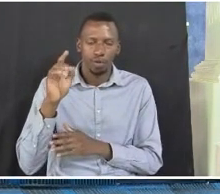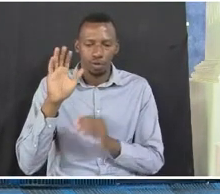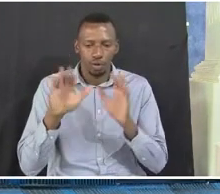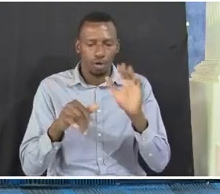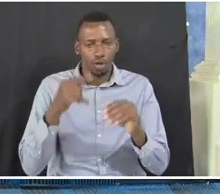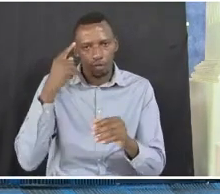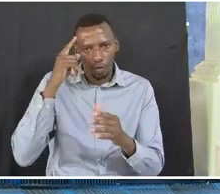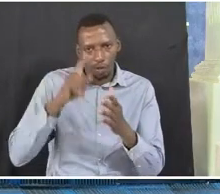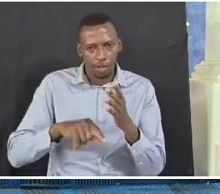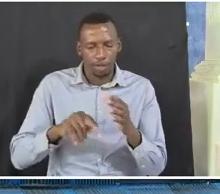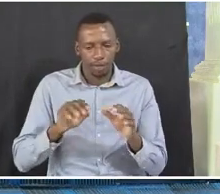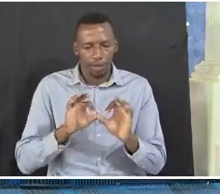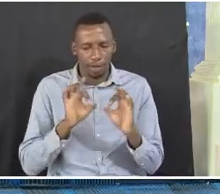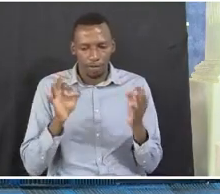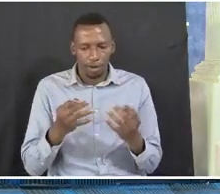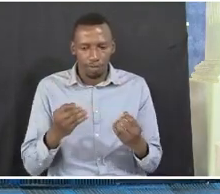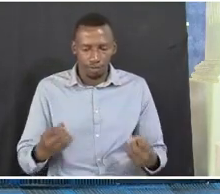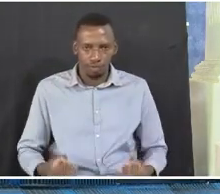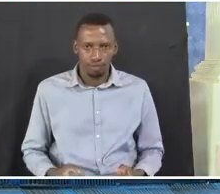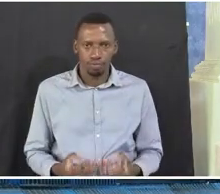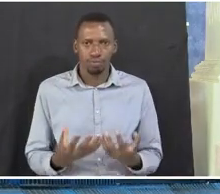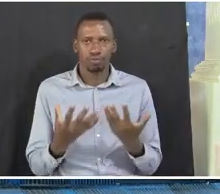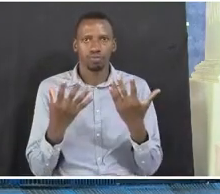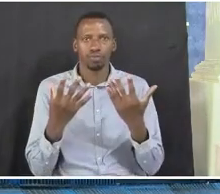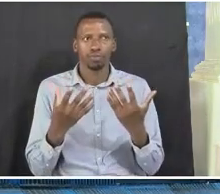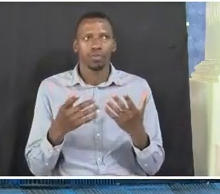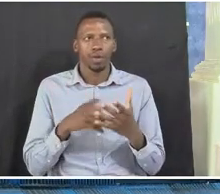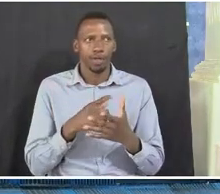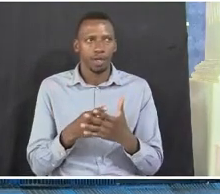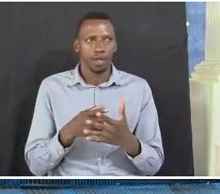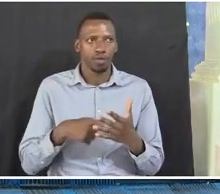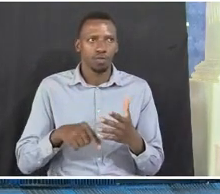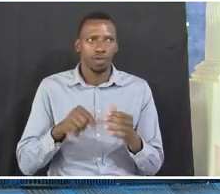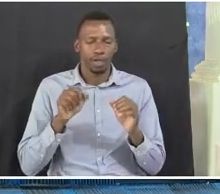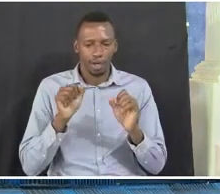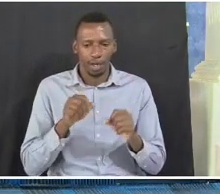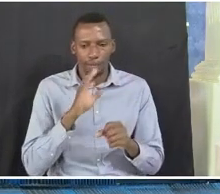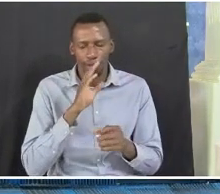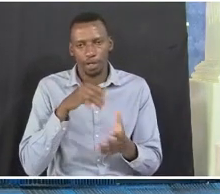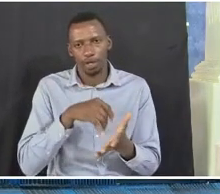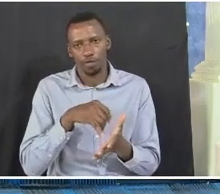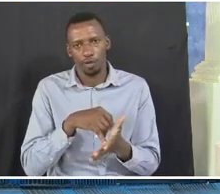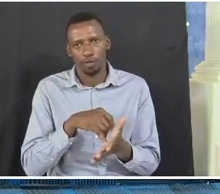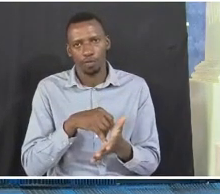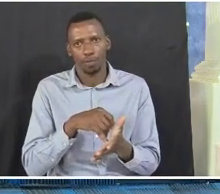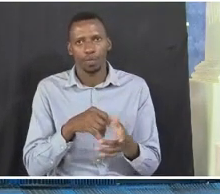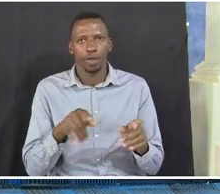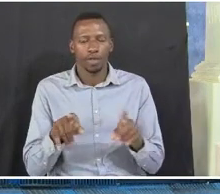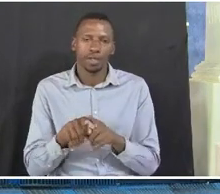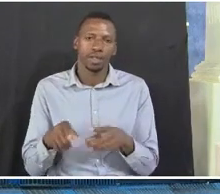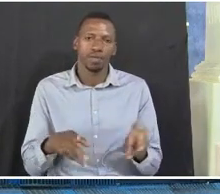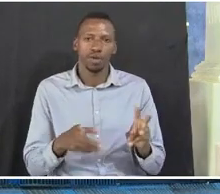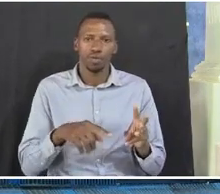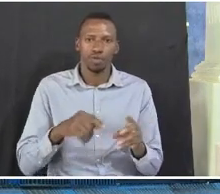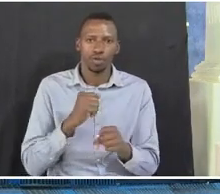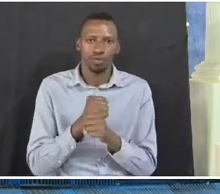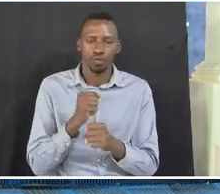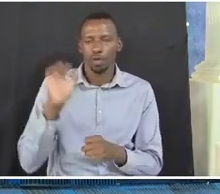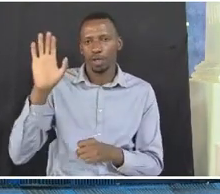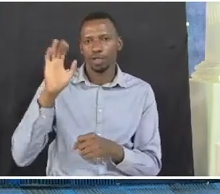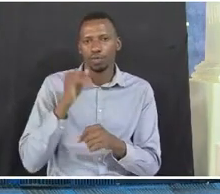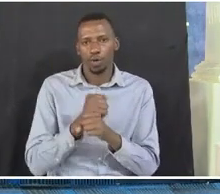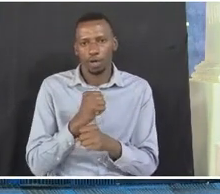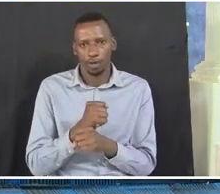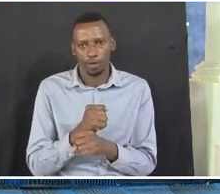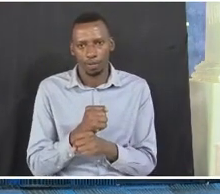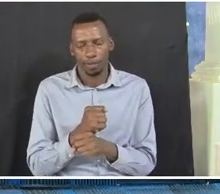revival, in order that we may be involved as we do his work.